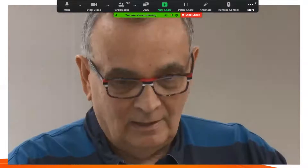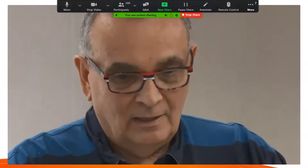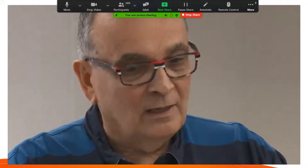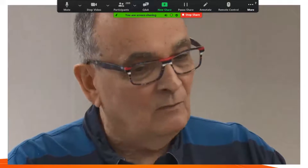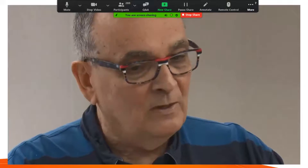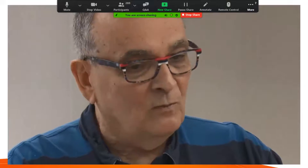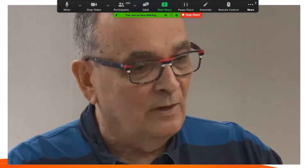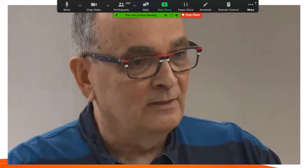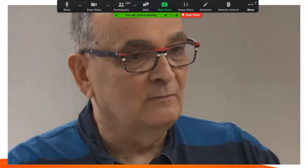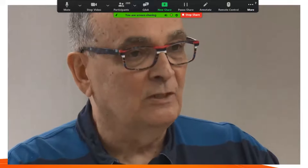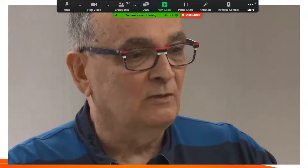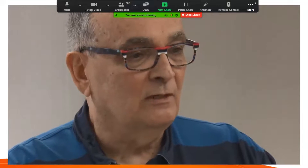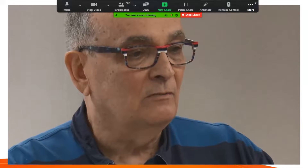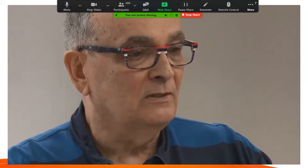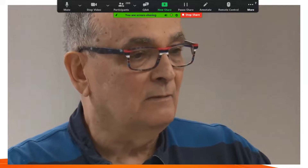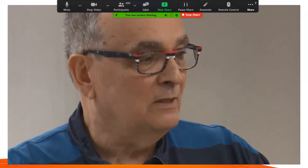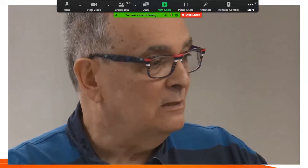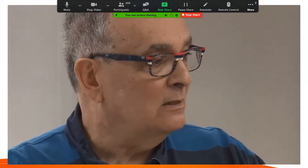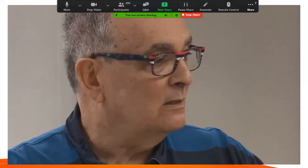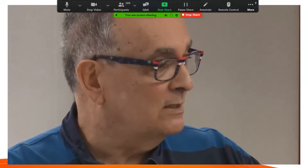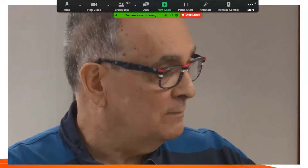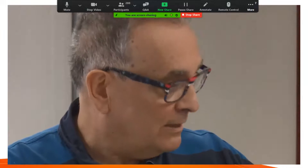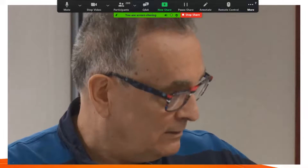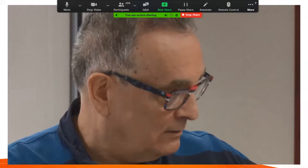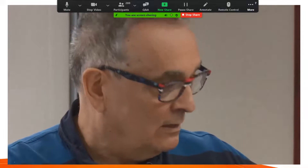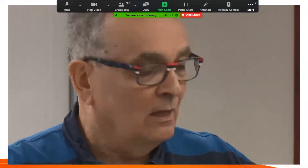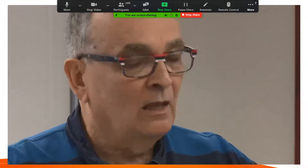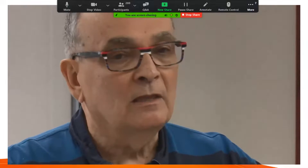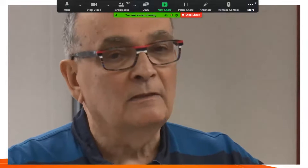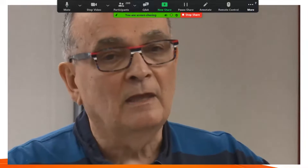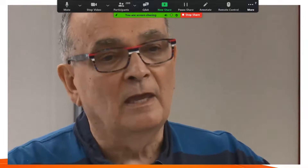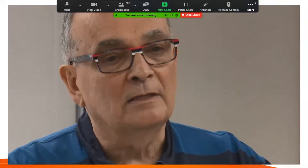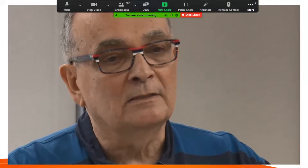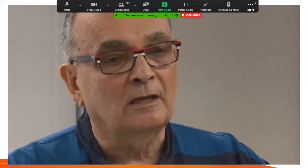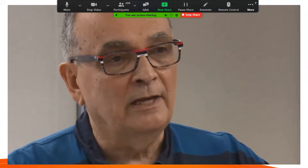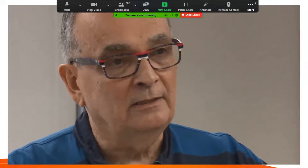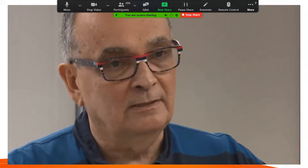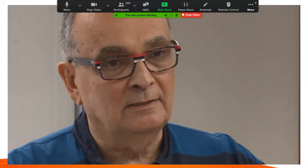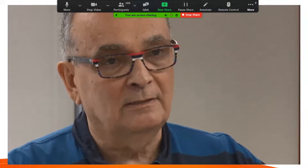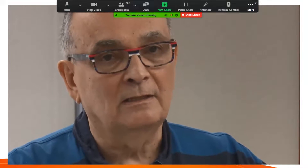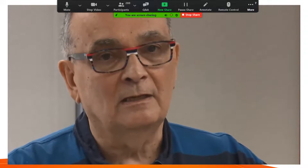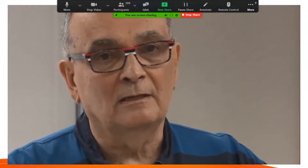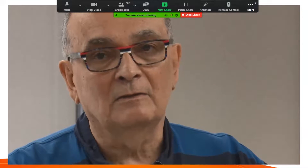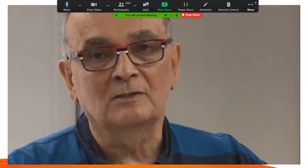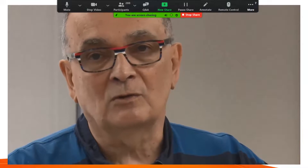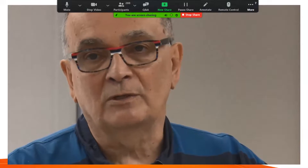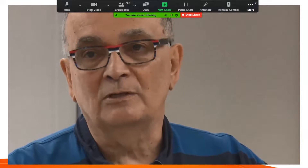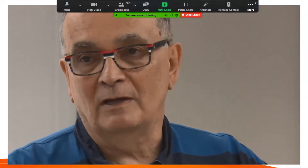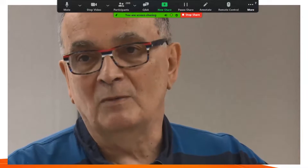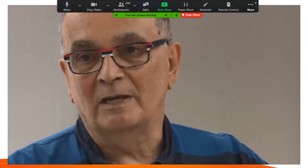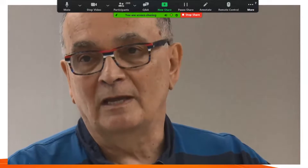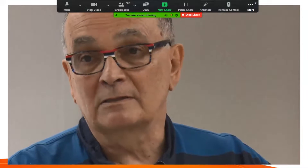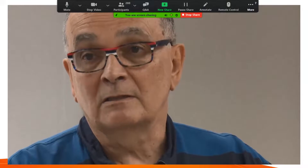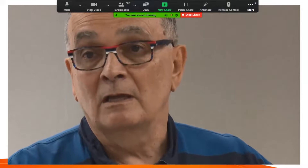want? And what we want is to be treated with the same dignity and respect and kindness that is accorded